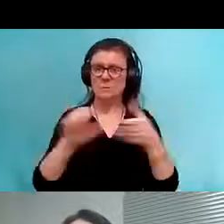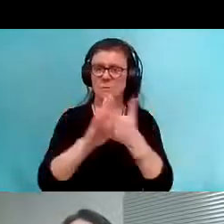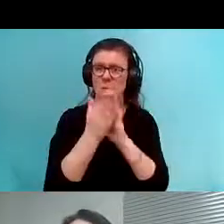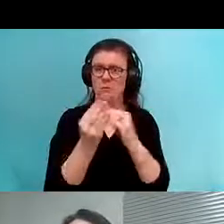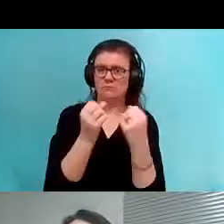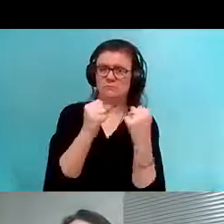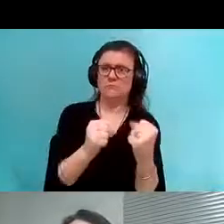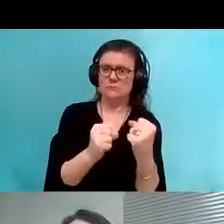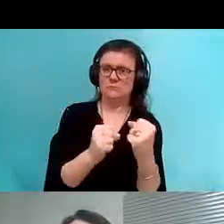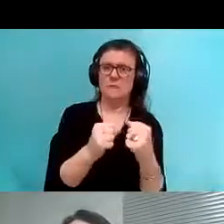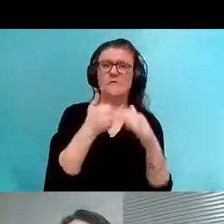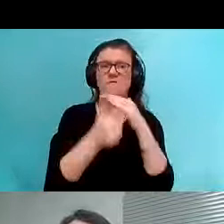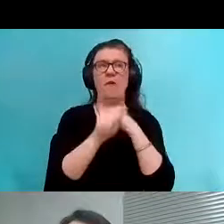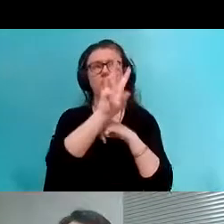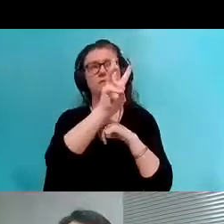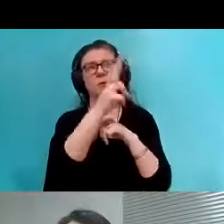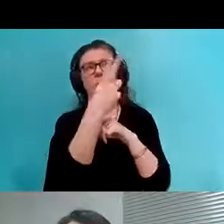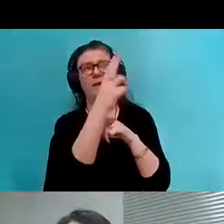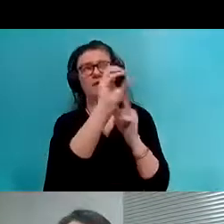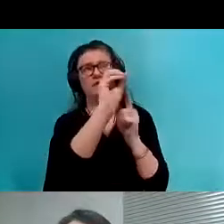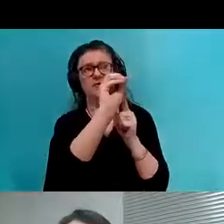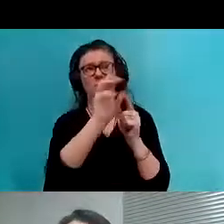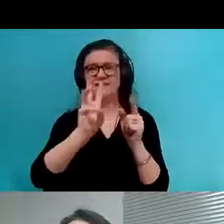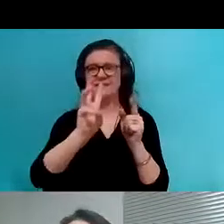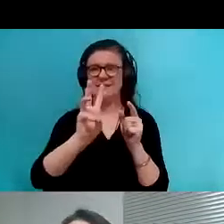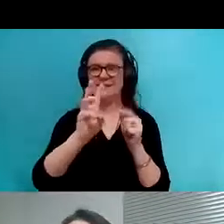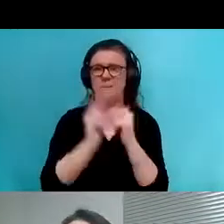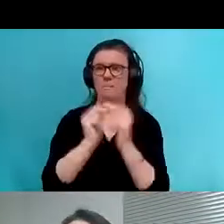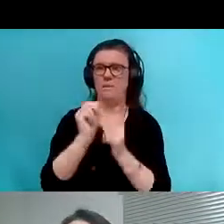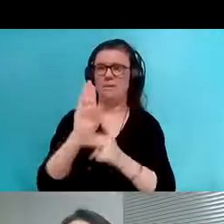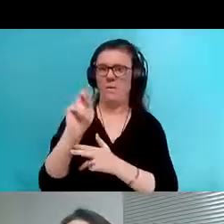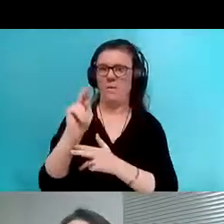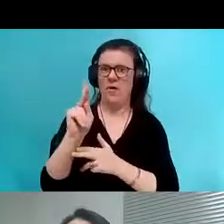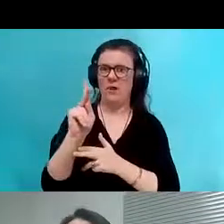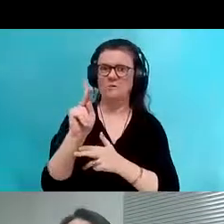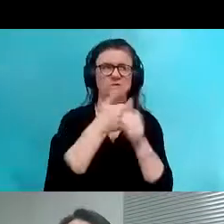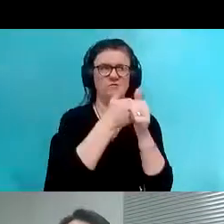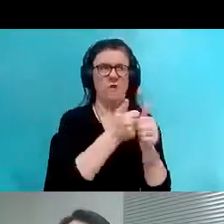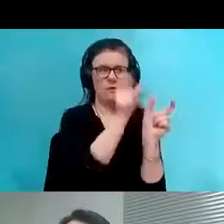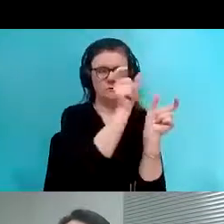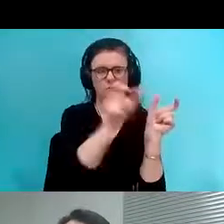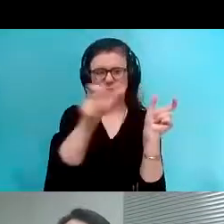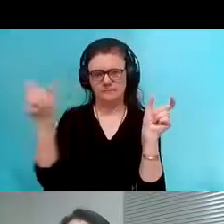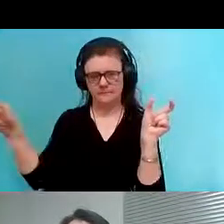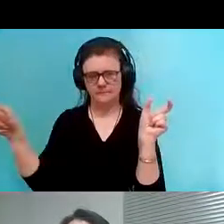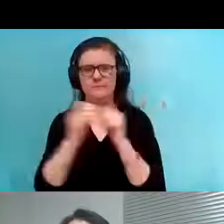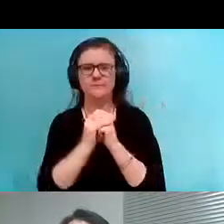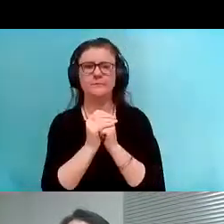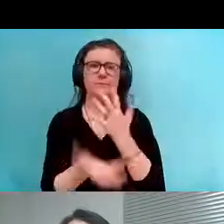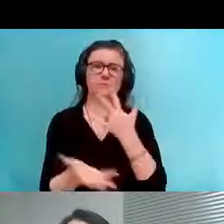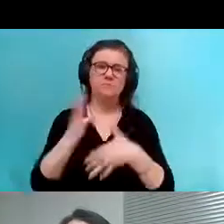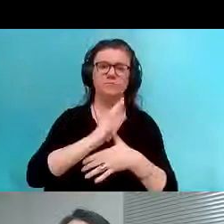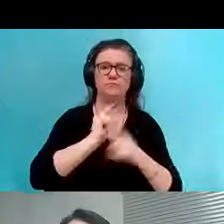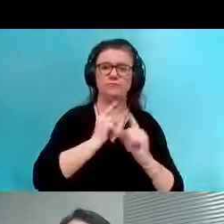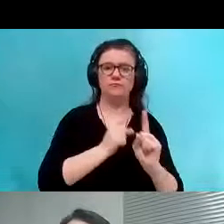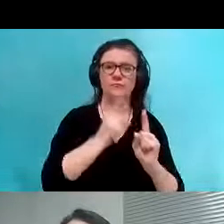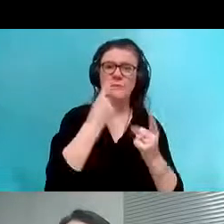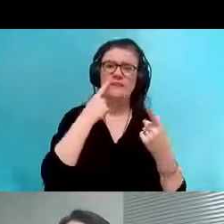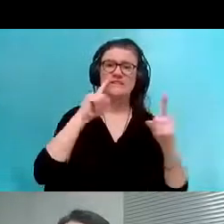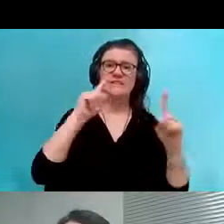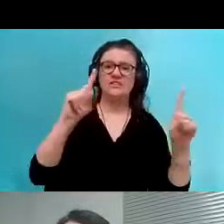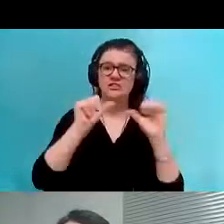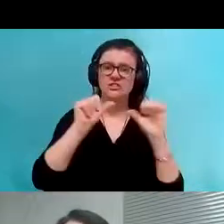on the WHO's 6 building blocks. The overall aim is basically to achieve the